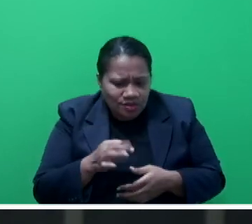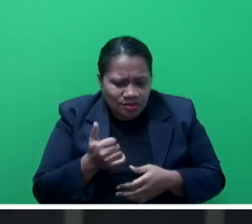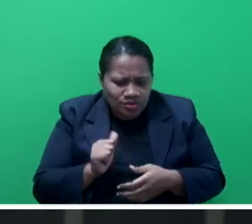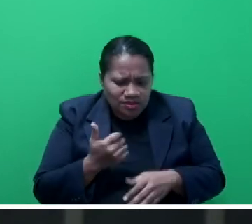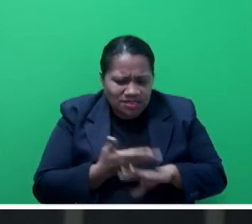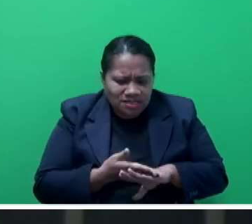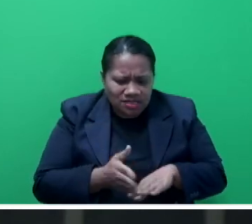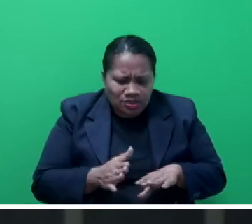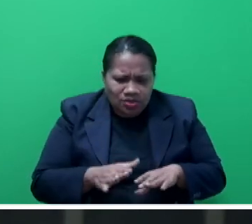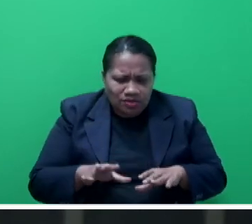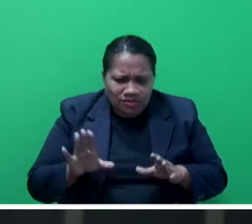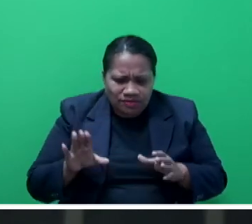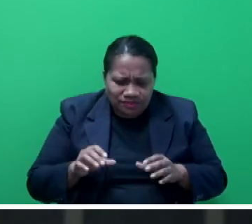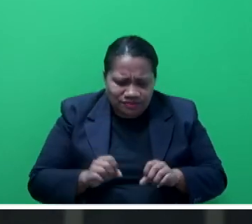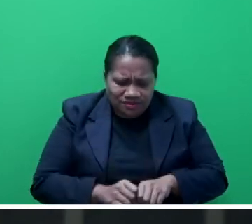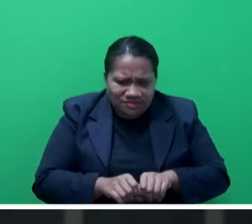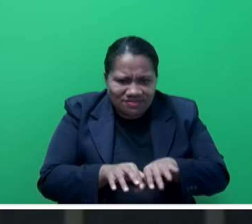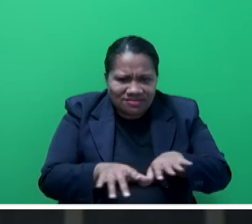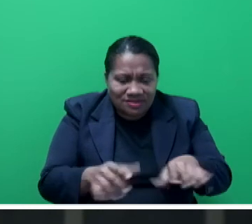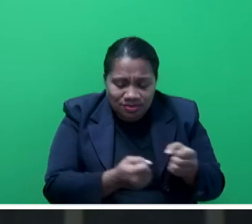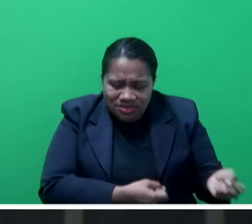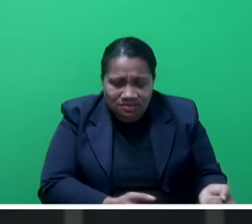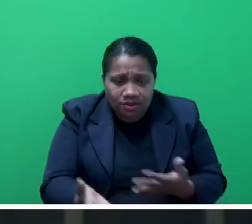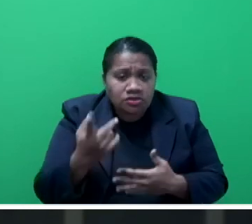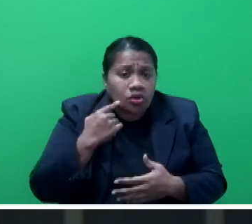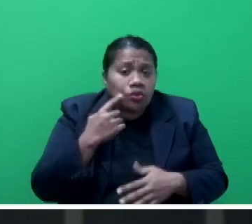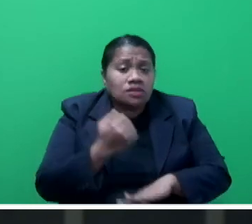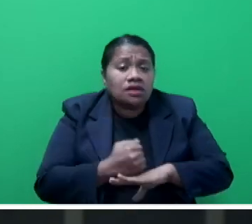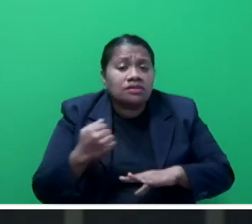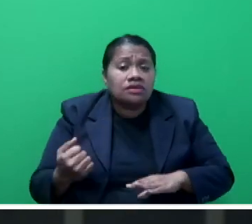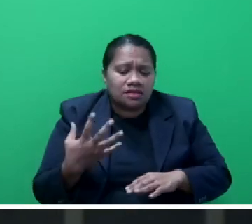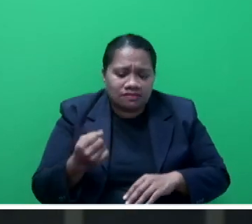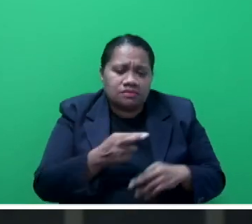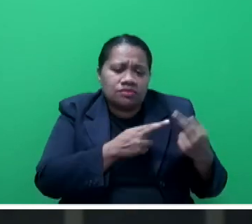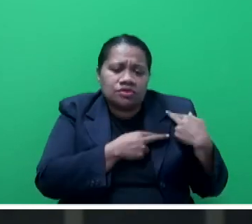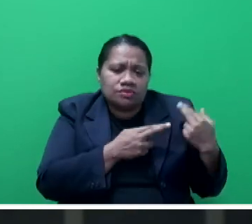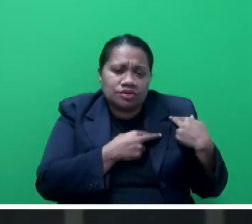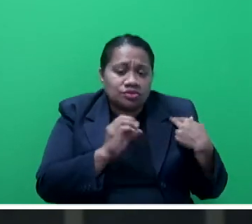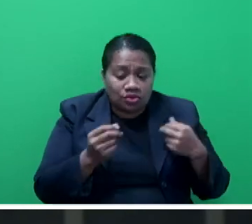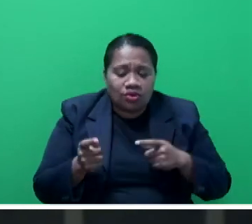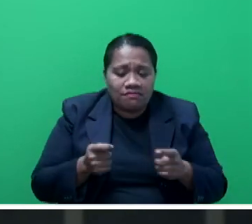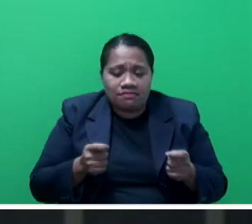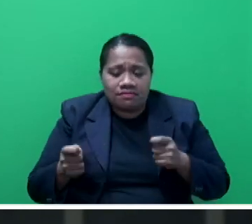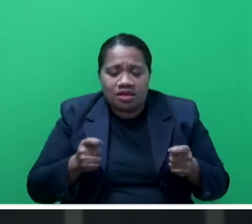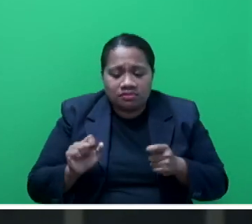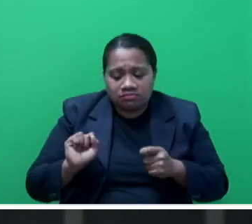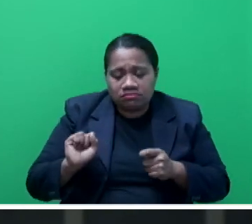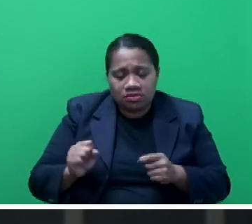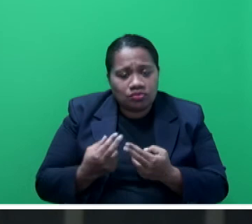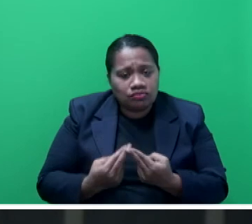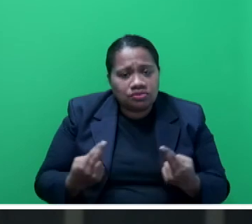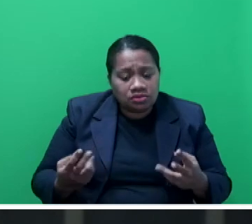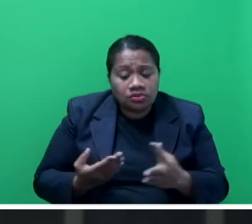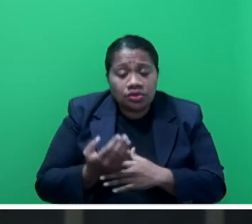suppressing supply. The Water Authority has a responsibility to wisely manage its fundamental resource through the implementation of